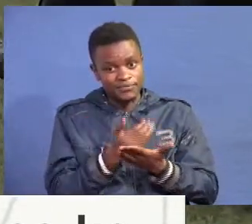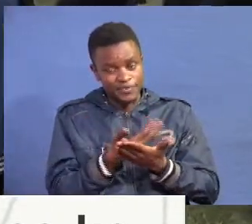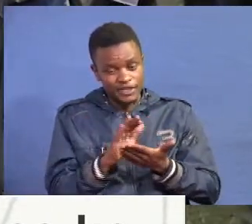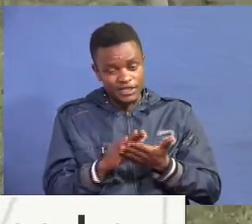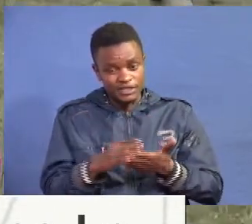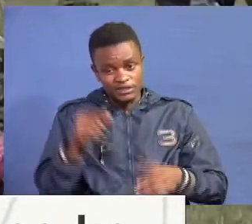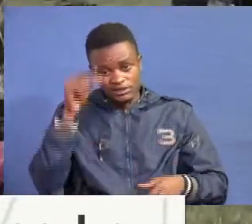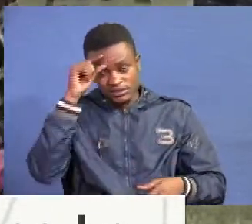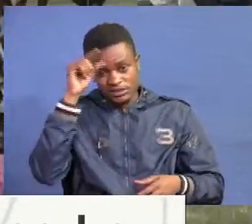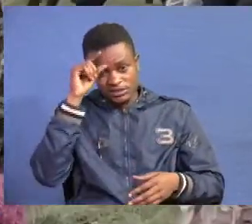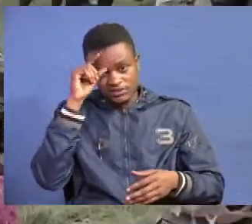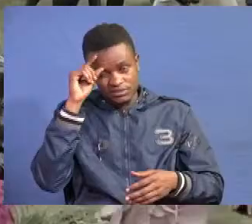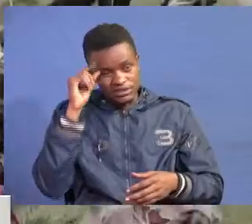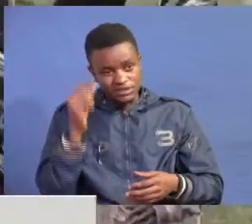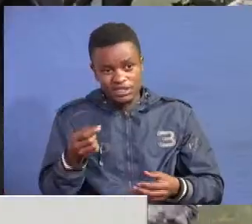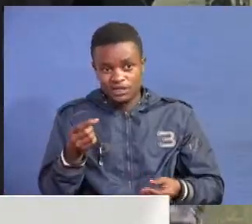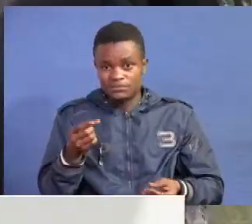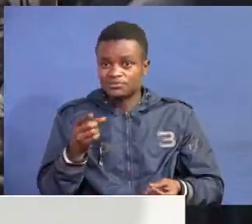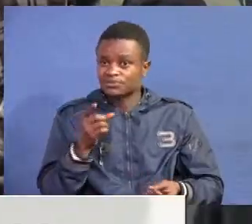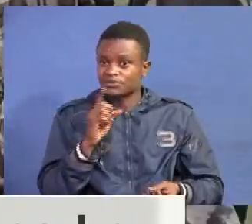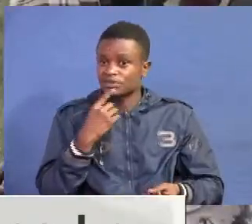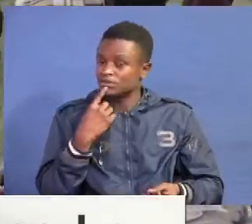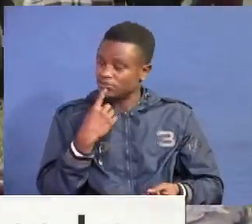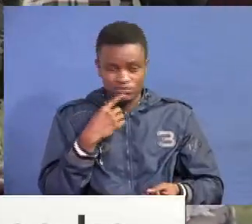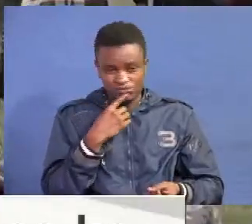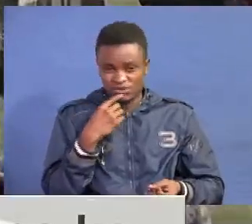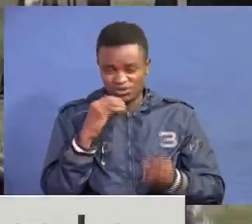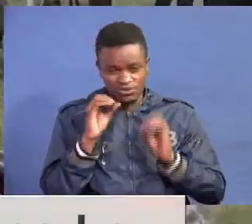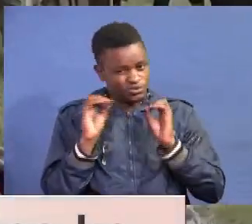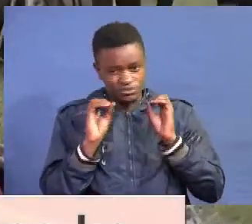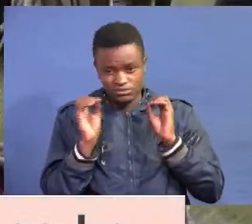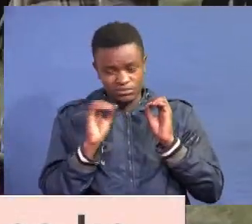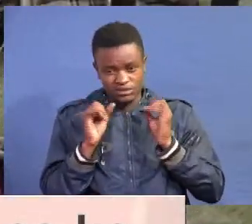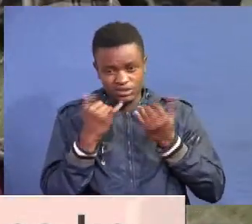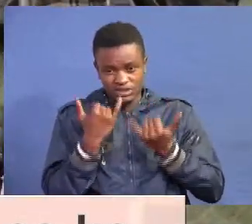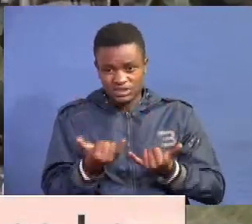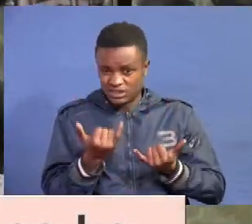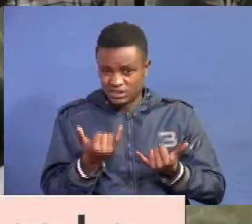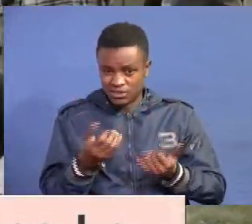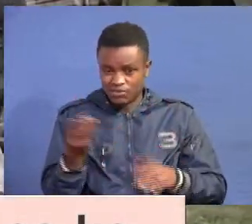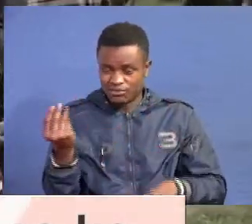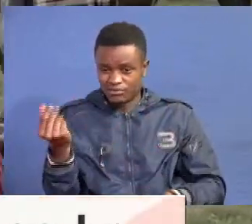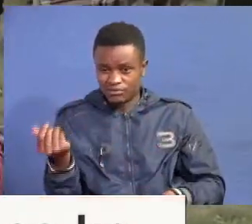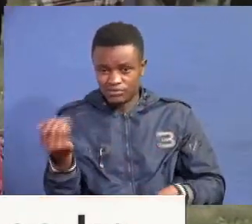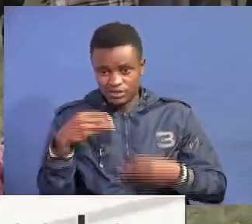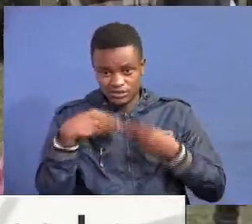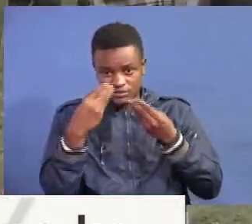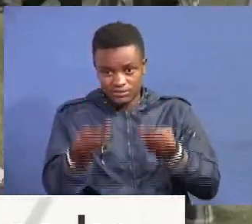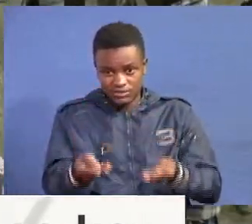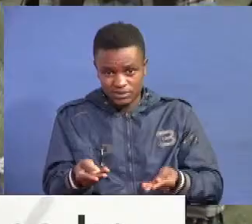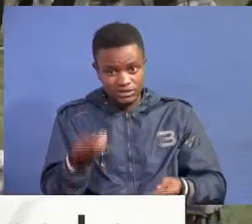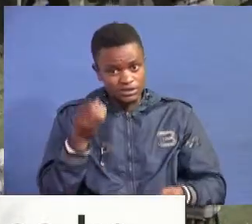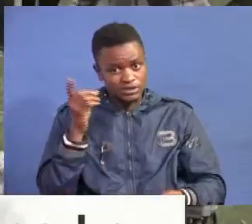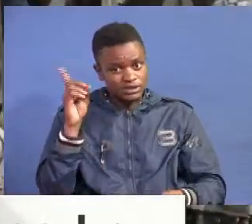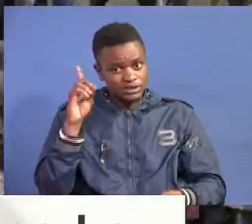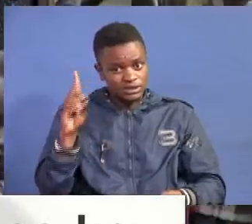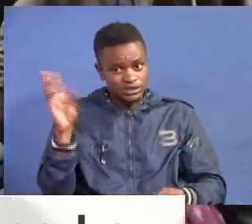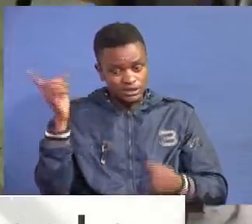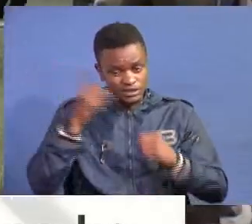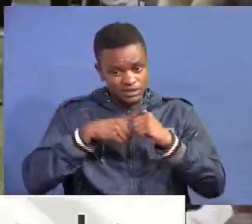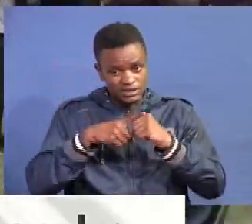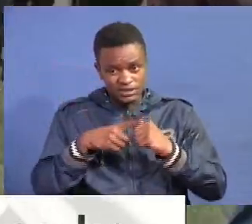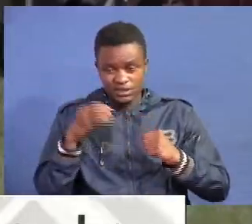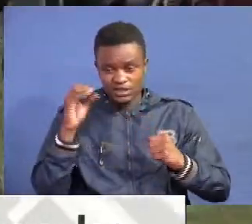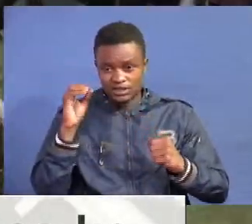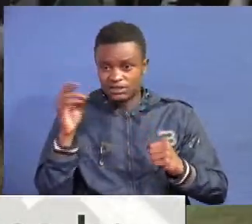dissatisfaction with how the first phase of compensation amounting to 600 million Kenyan shillings was handled, citing